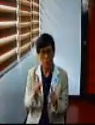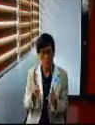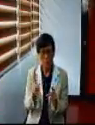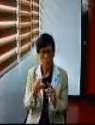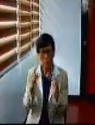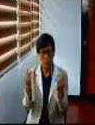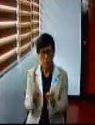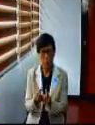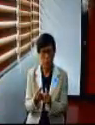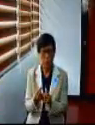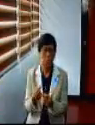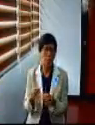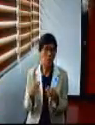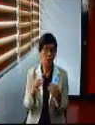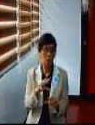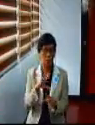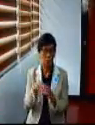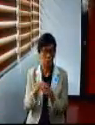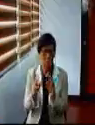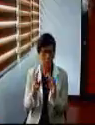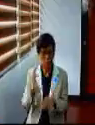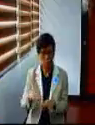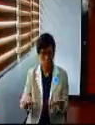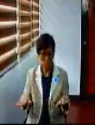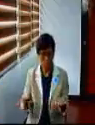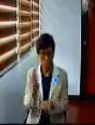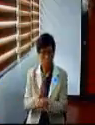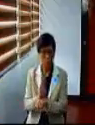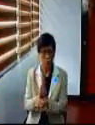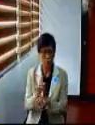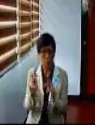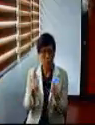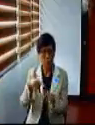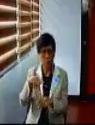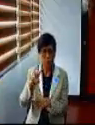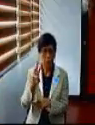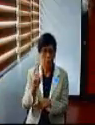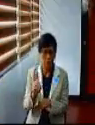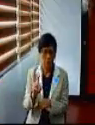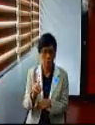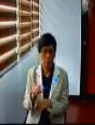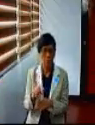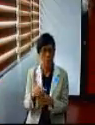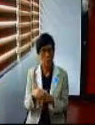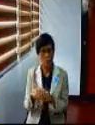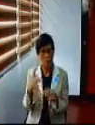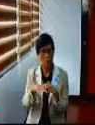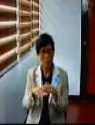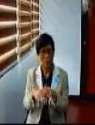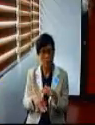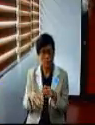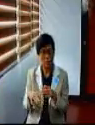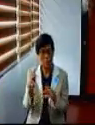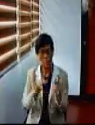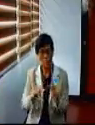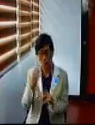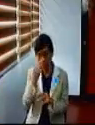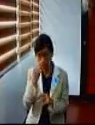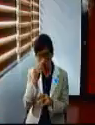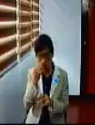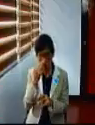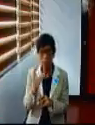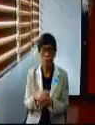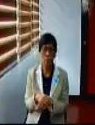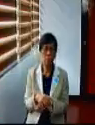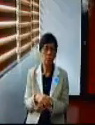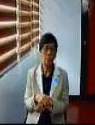women, indigenous peoples, people with disabilities, minorities, migrants, and older people.